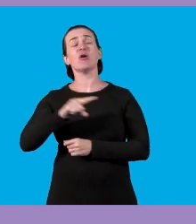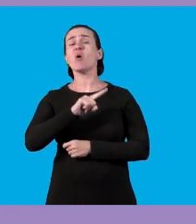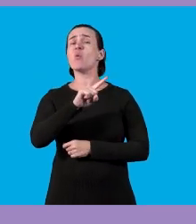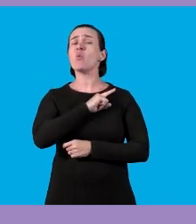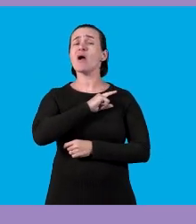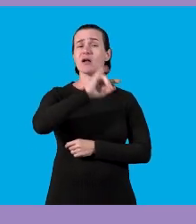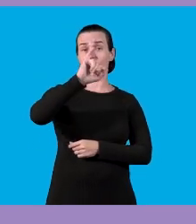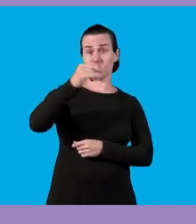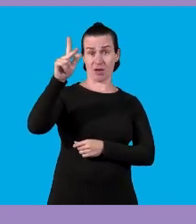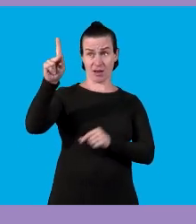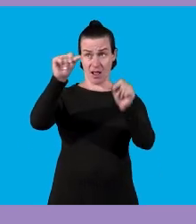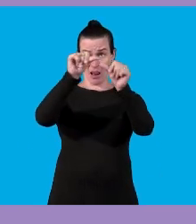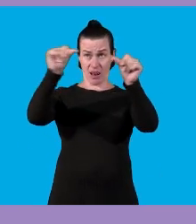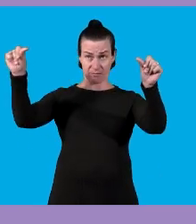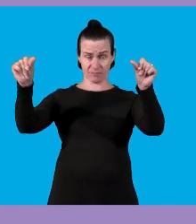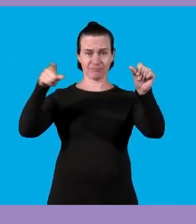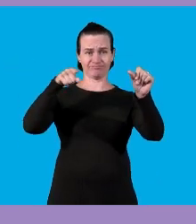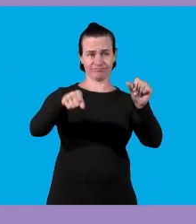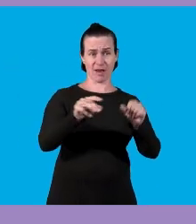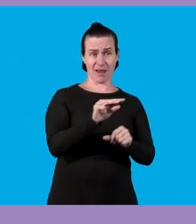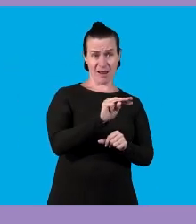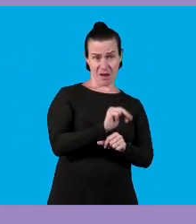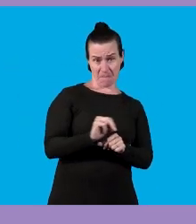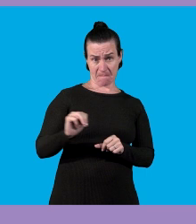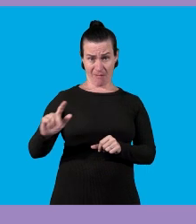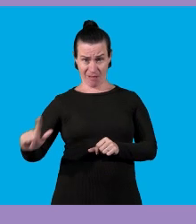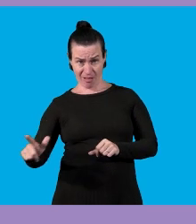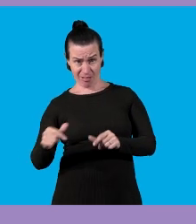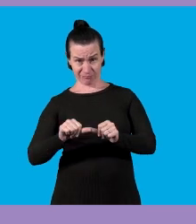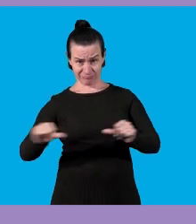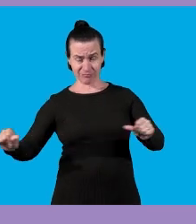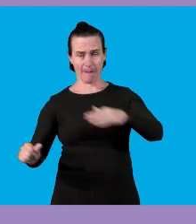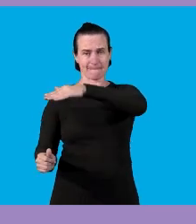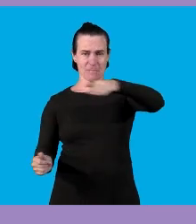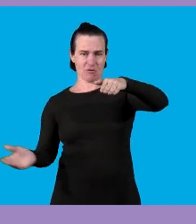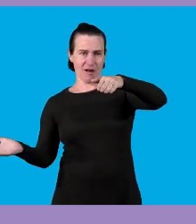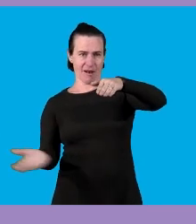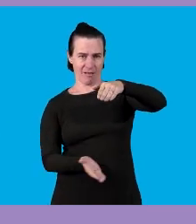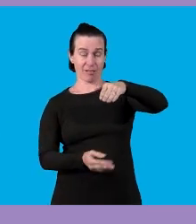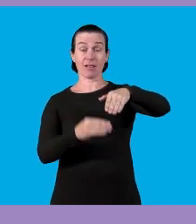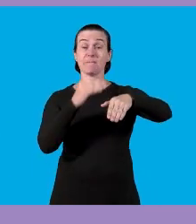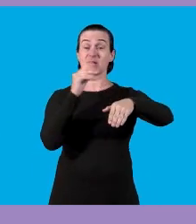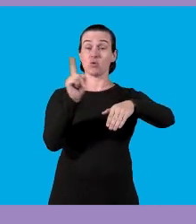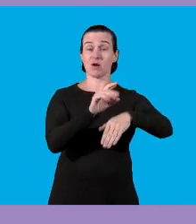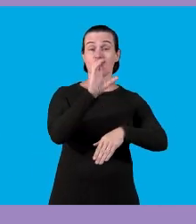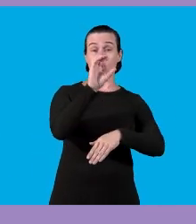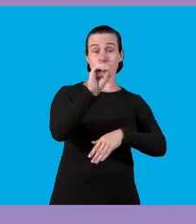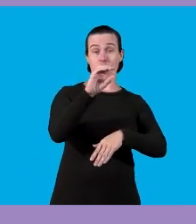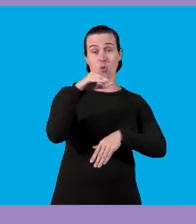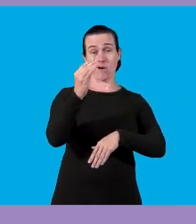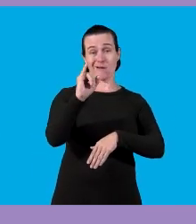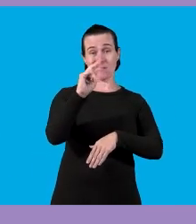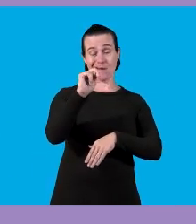JK is parallel to line ML, and therefore co-interior angles